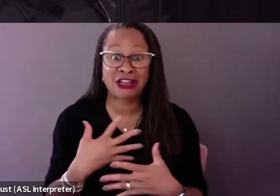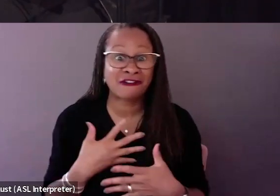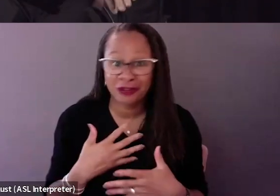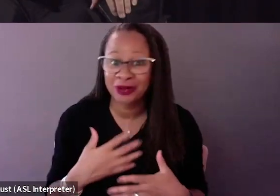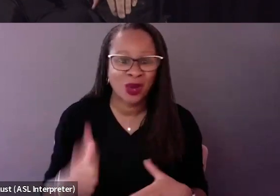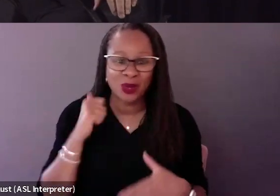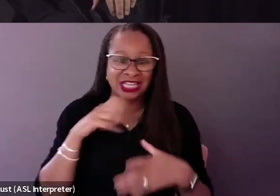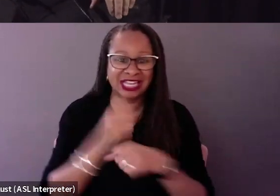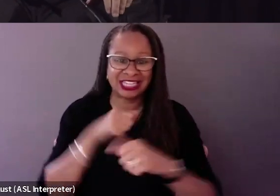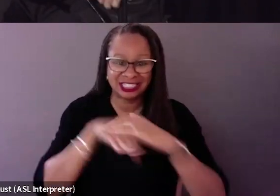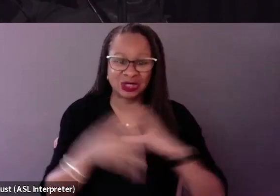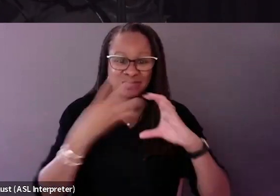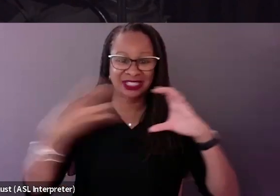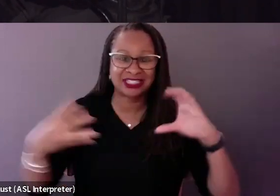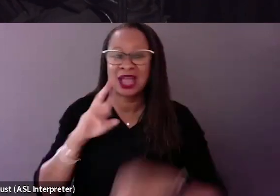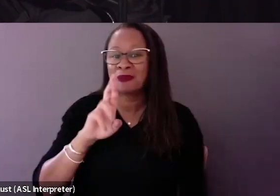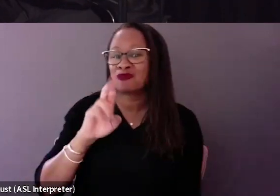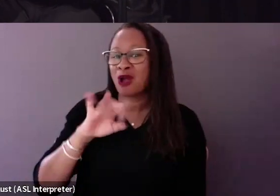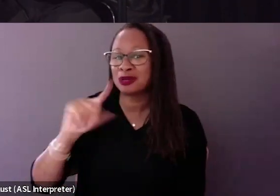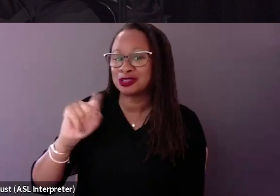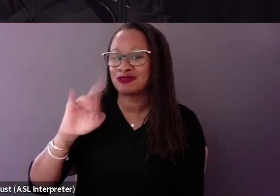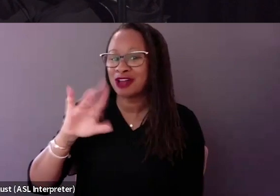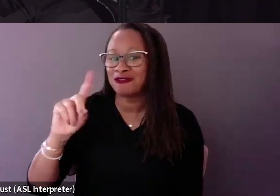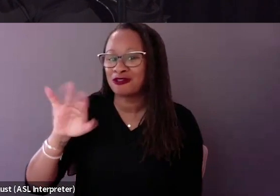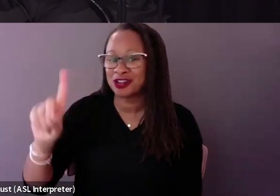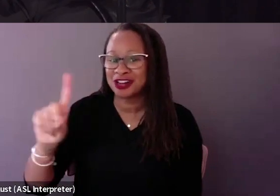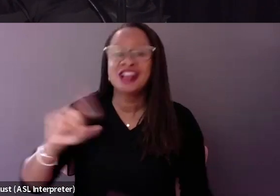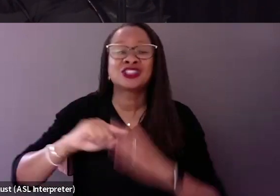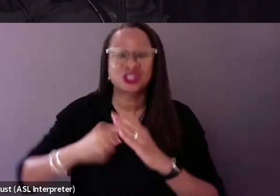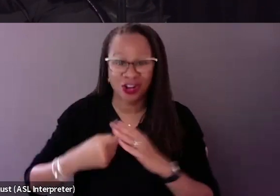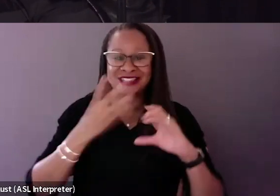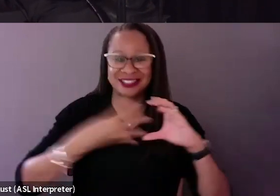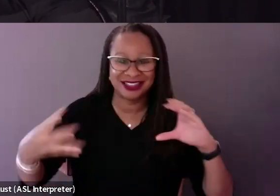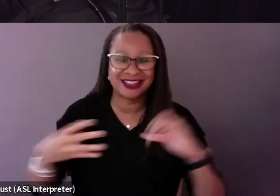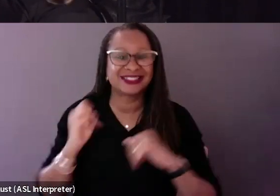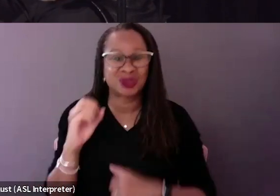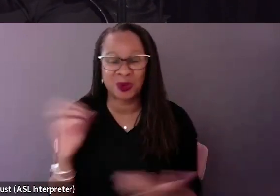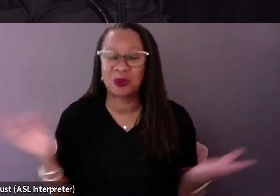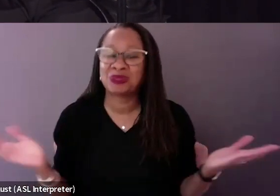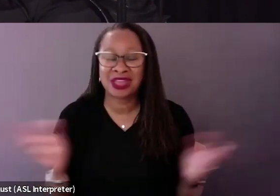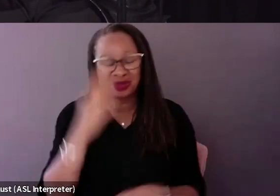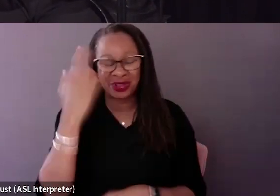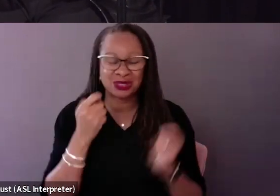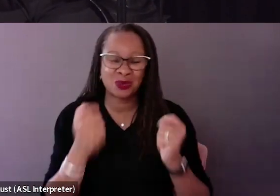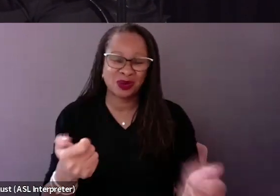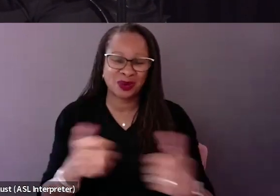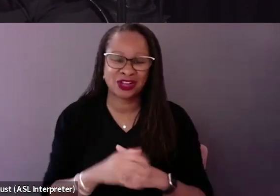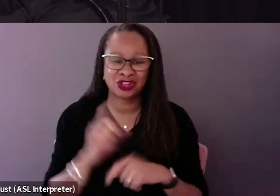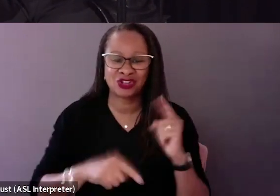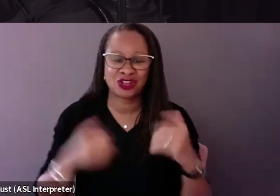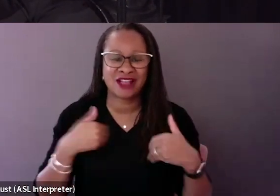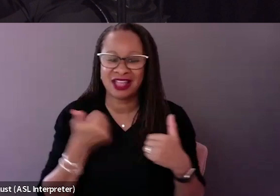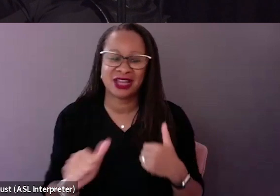Redford started Sundance and the movie kind of goes after him. But we realized right away that you couldn't have